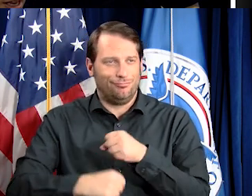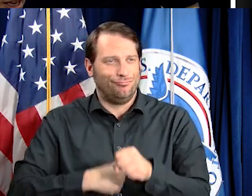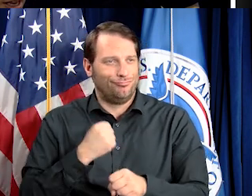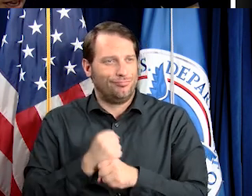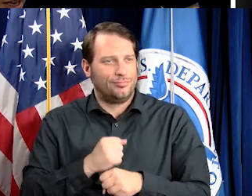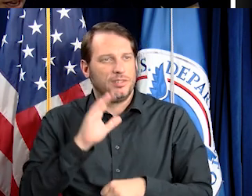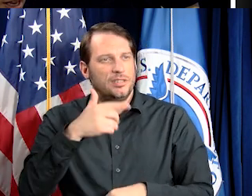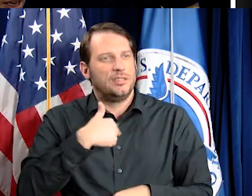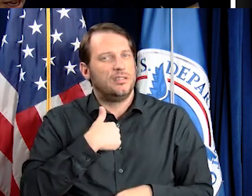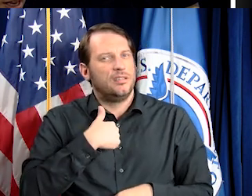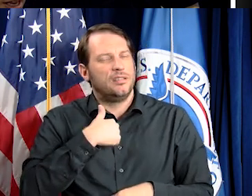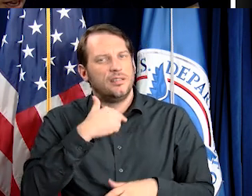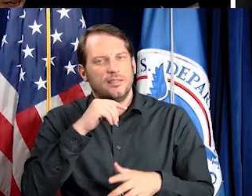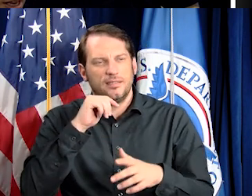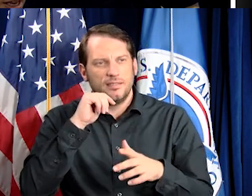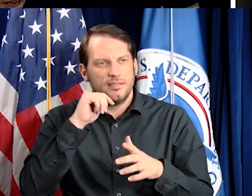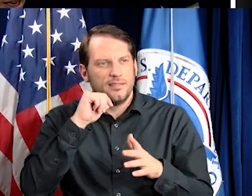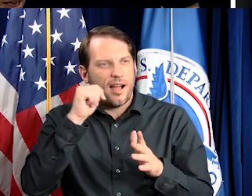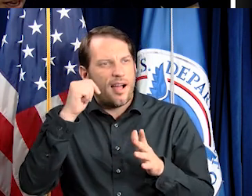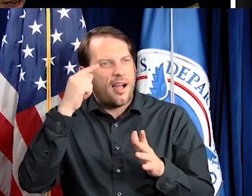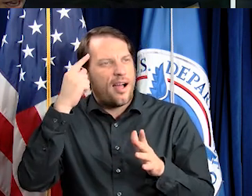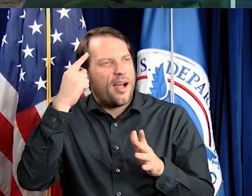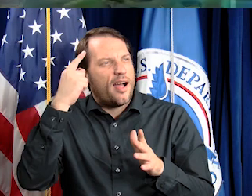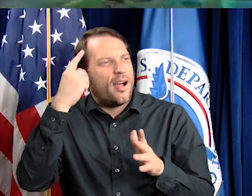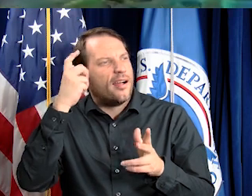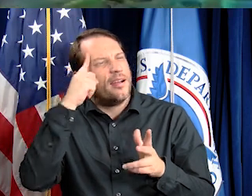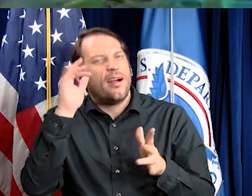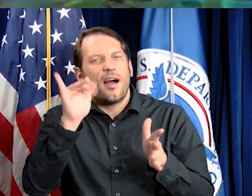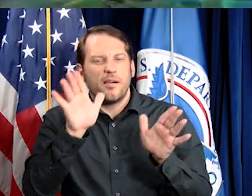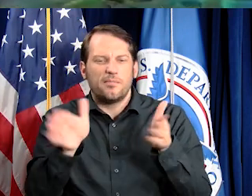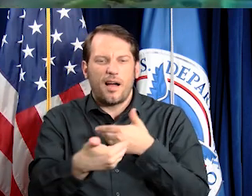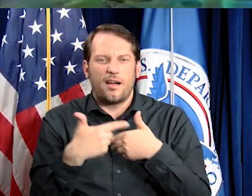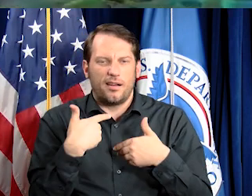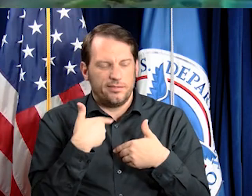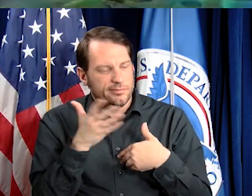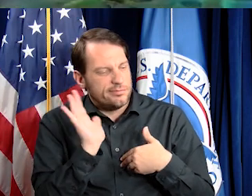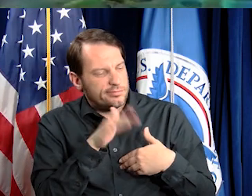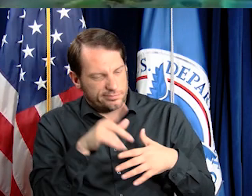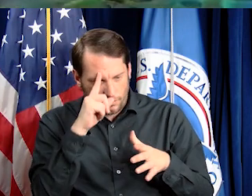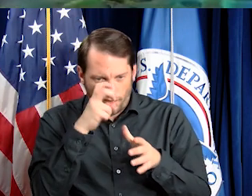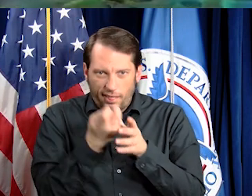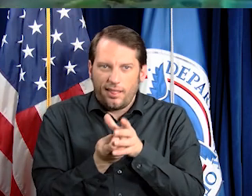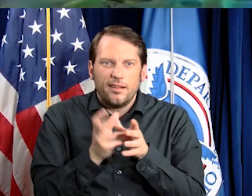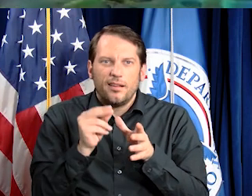not think outside the box. I just forgot about the box. So thank you.